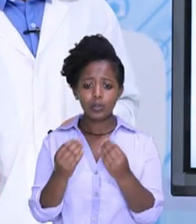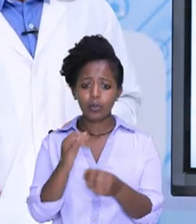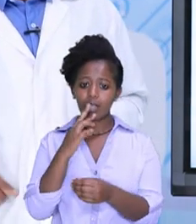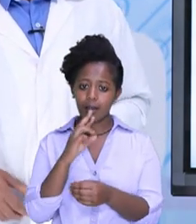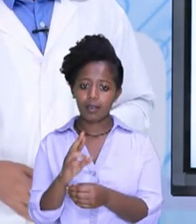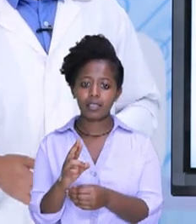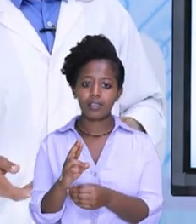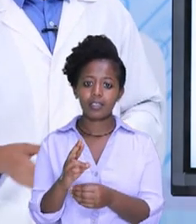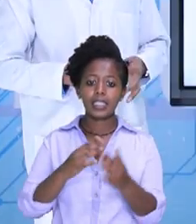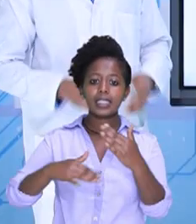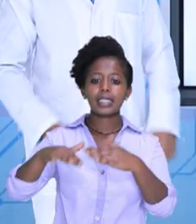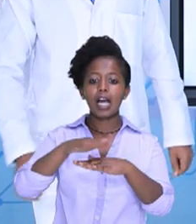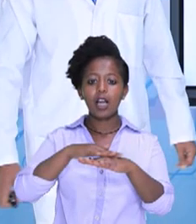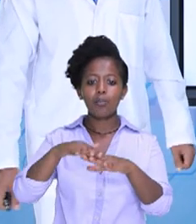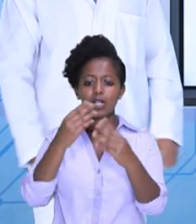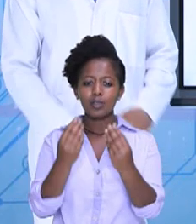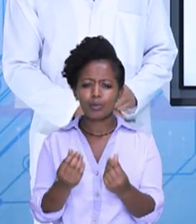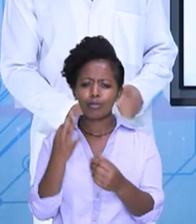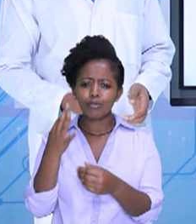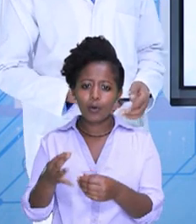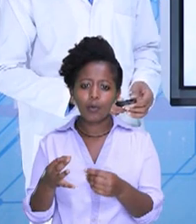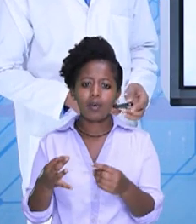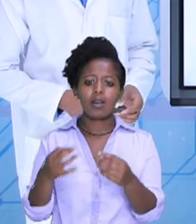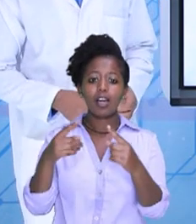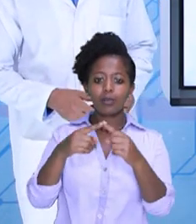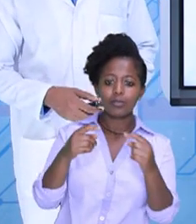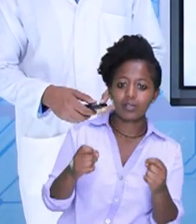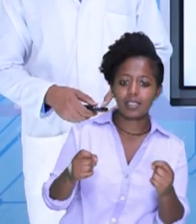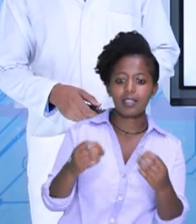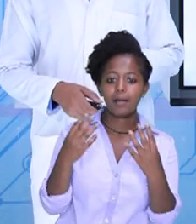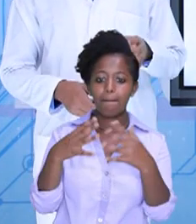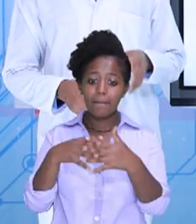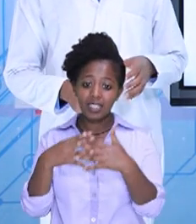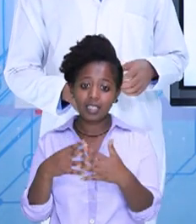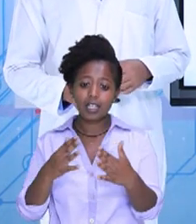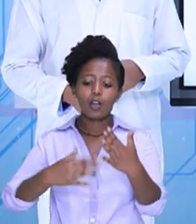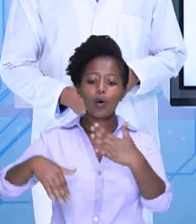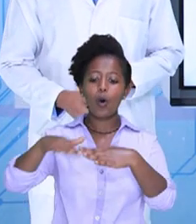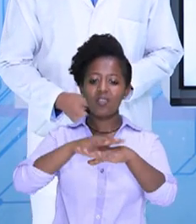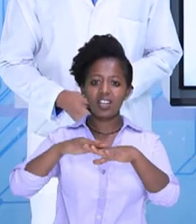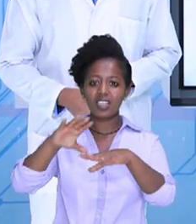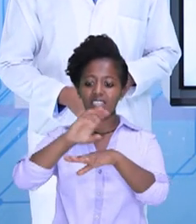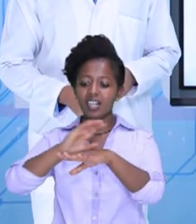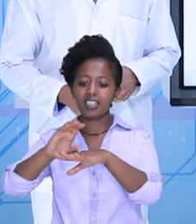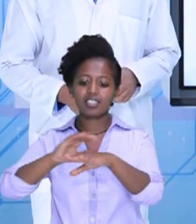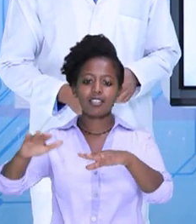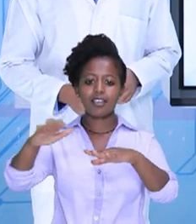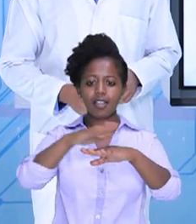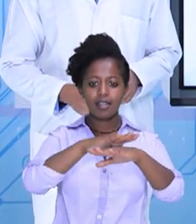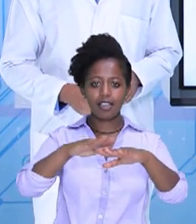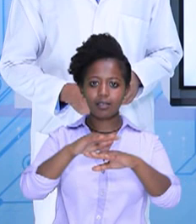Soil are the upper loose or unconsolidated material overlaying the earth's crust layer.